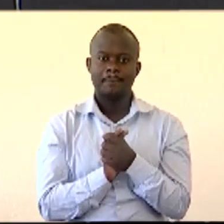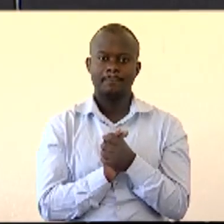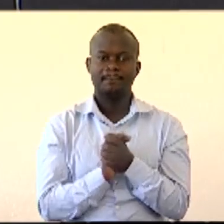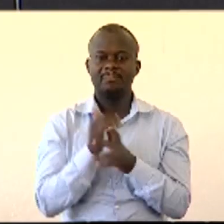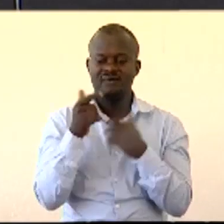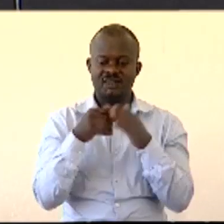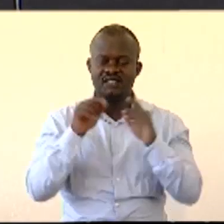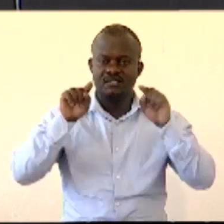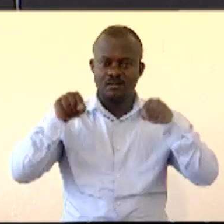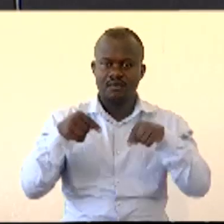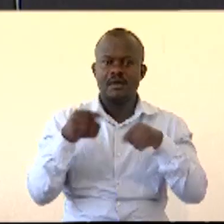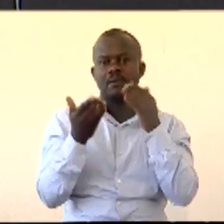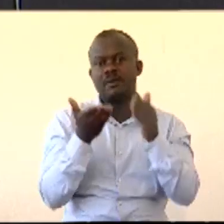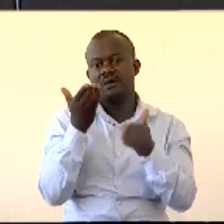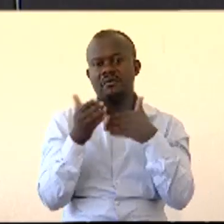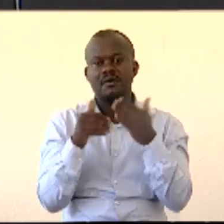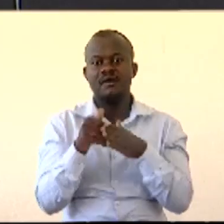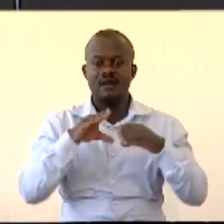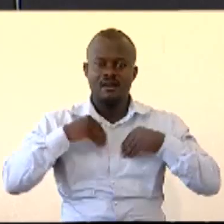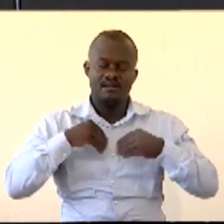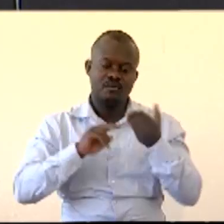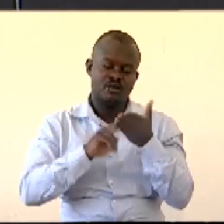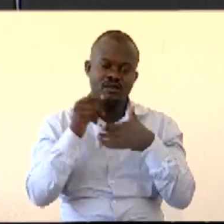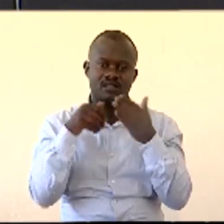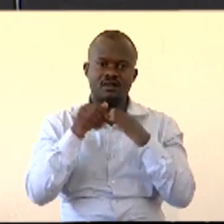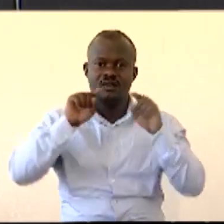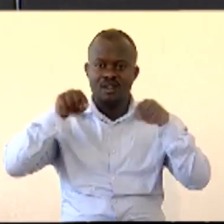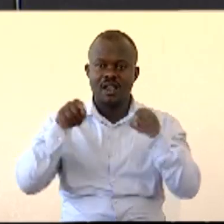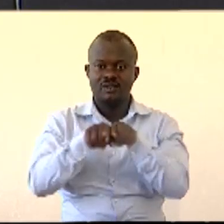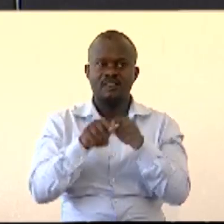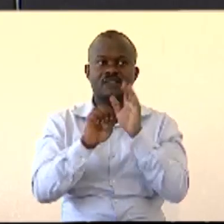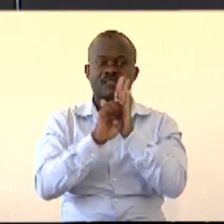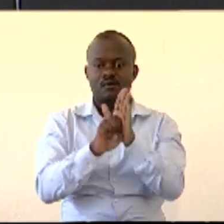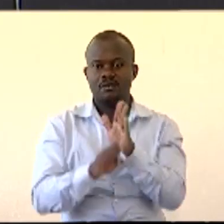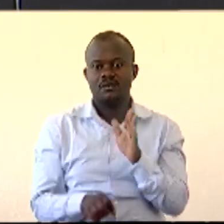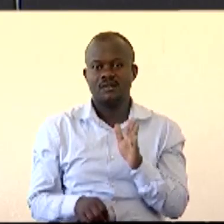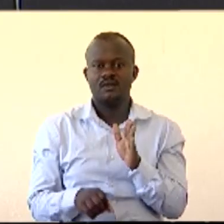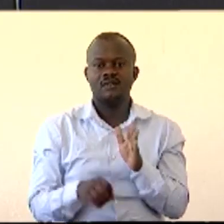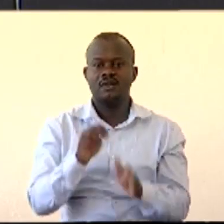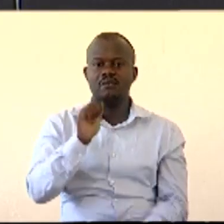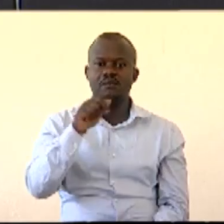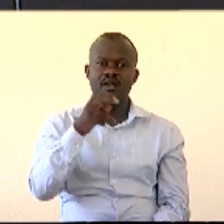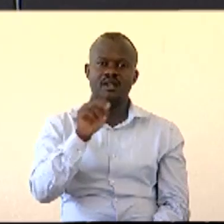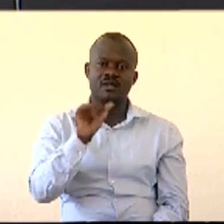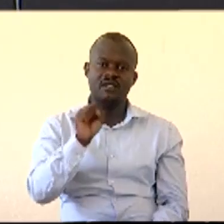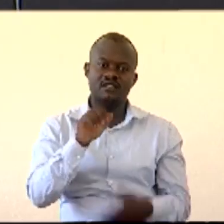this compound may be, let me use this compound as an example. Manganese